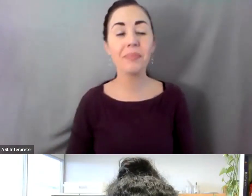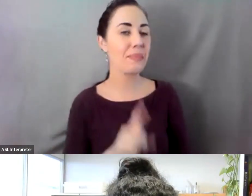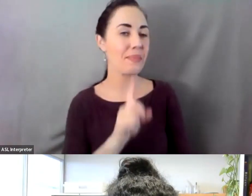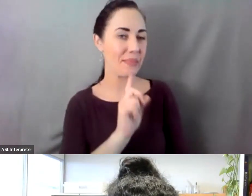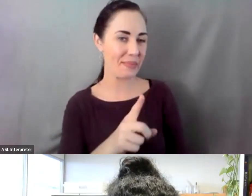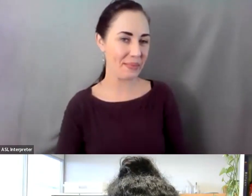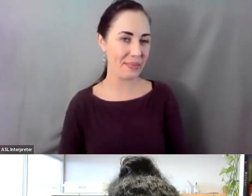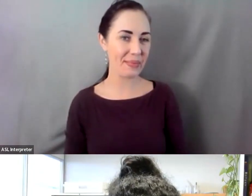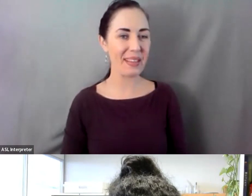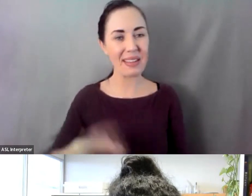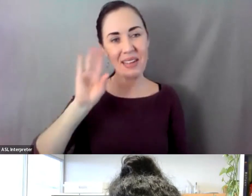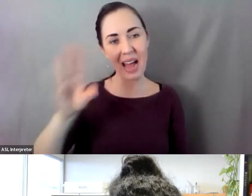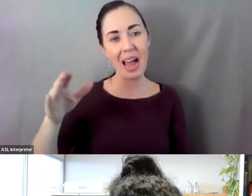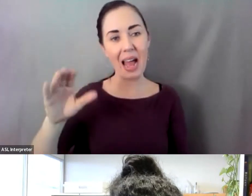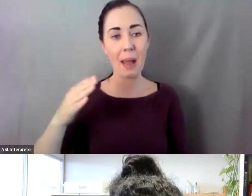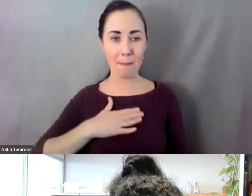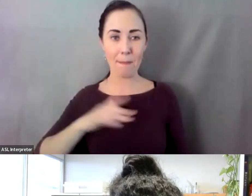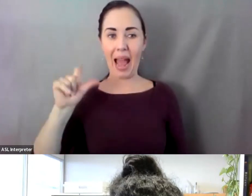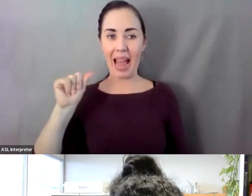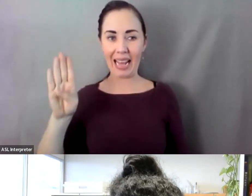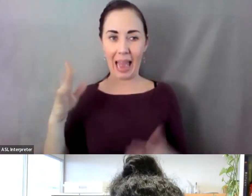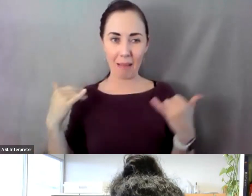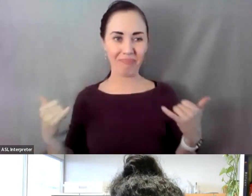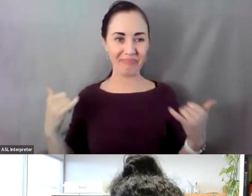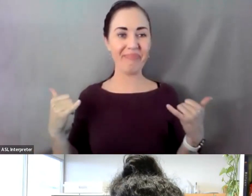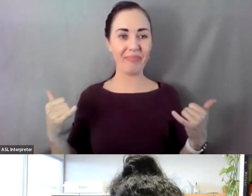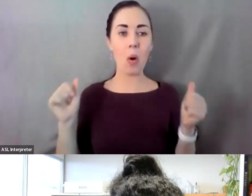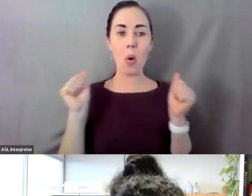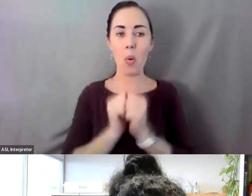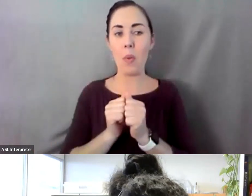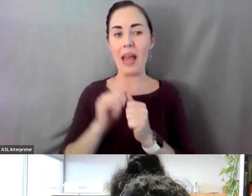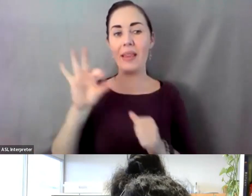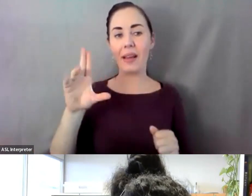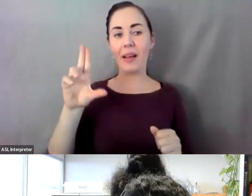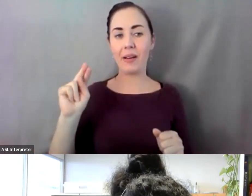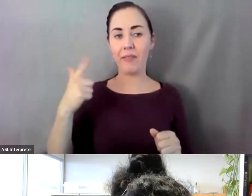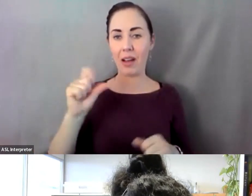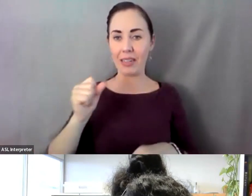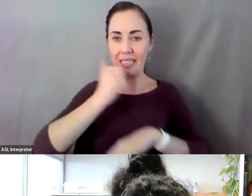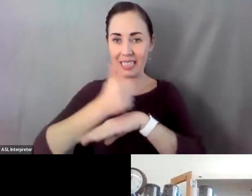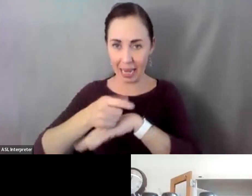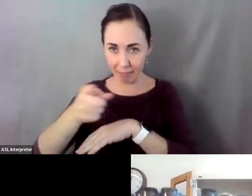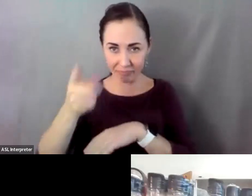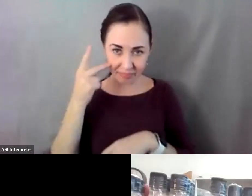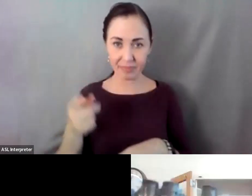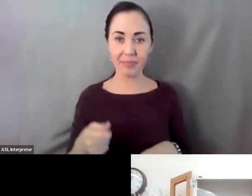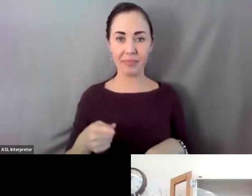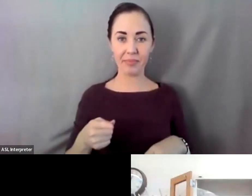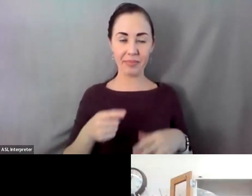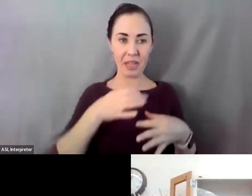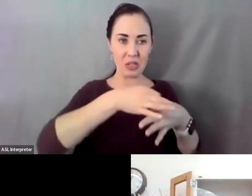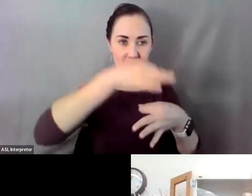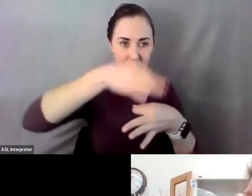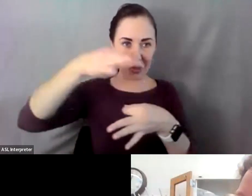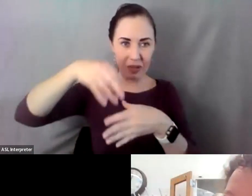Sure. Hi, I'm in my lab right now, and I'm with some of my fungus samples. You can see some here. They're in these little